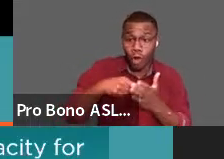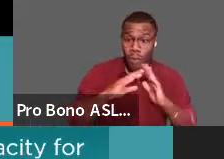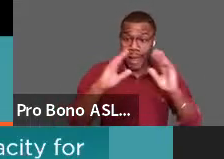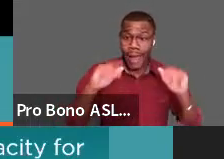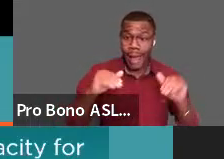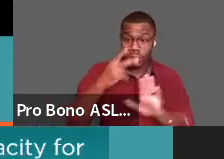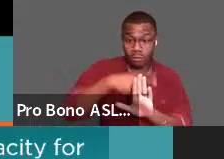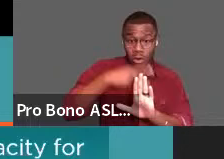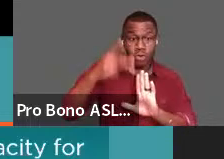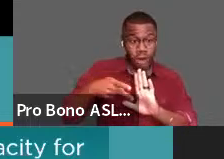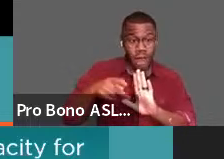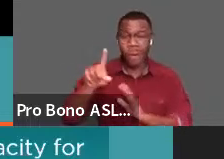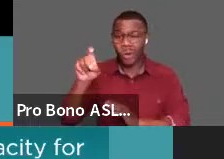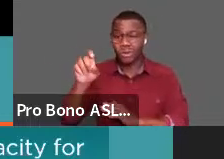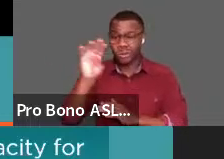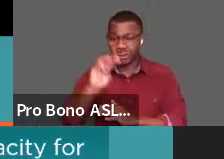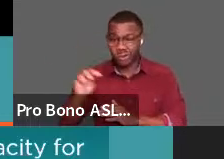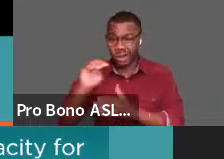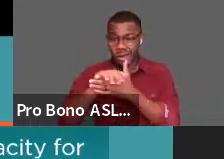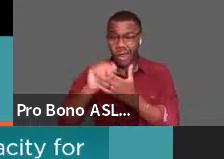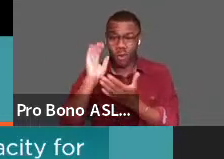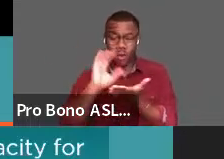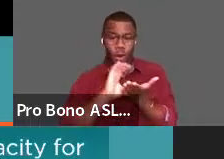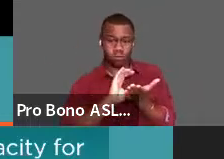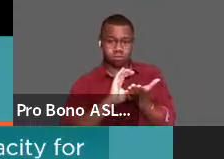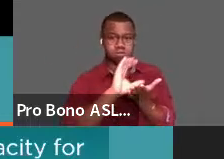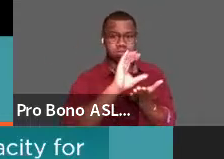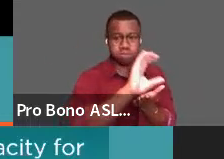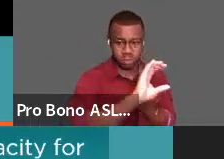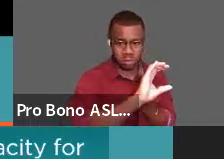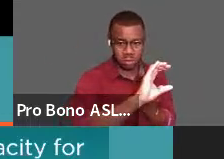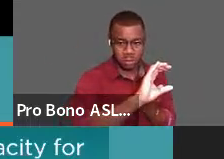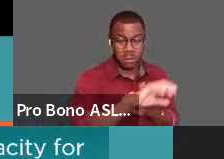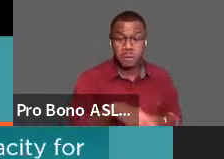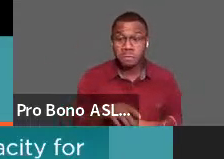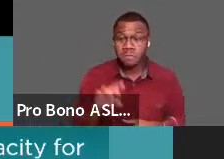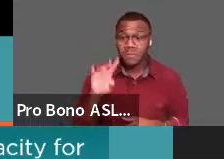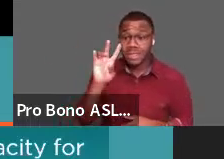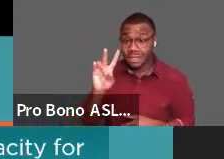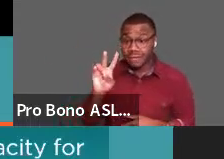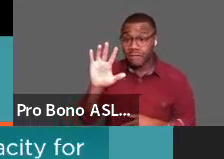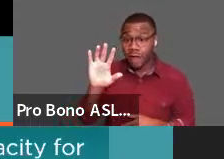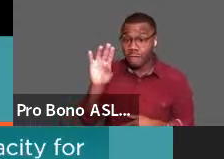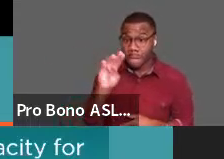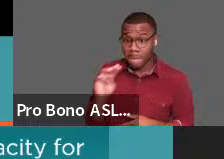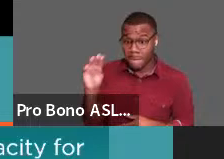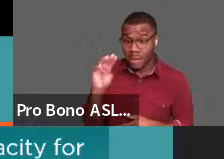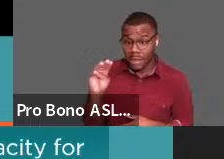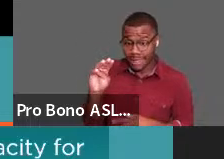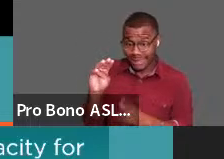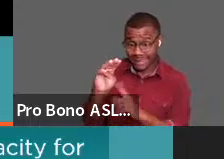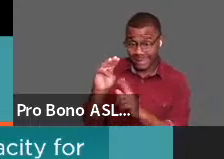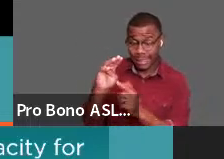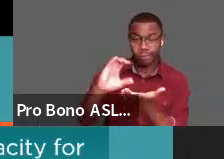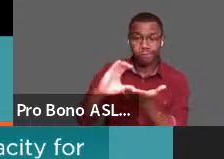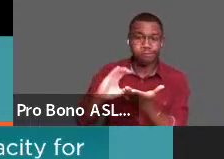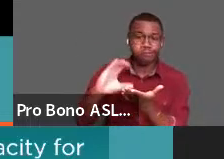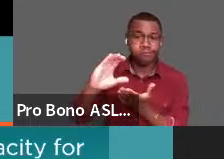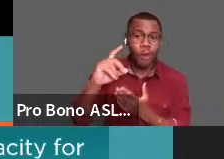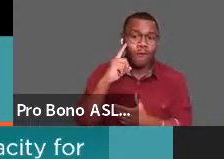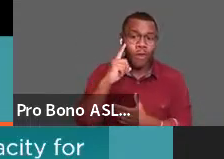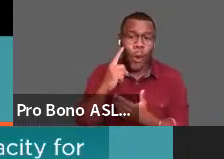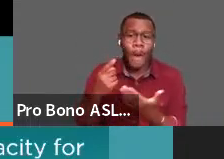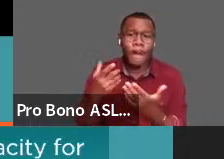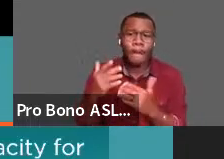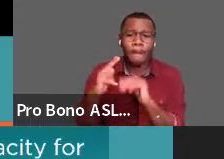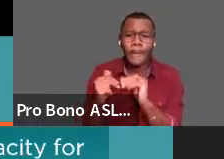Affordable Housing Trust Fund, which we use $75 million towards the building of new construction